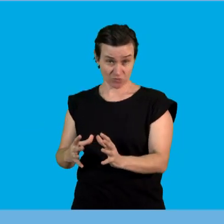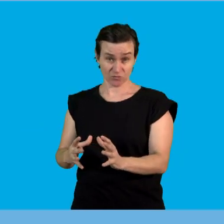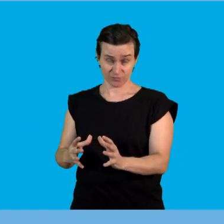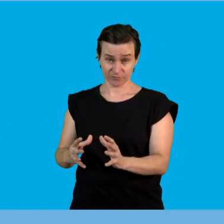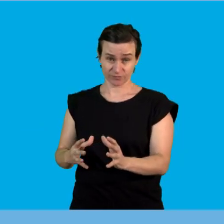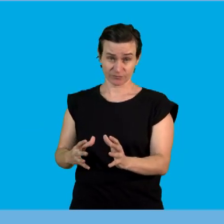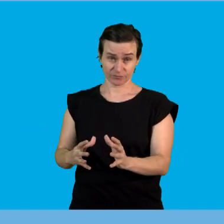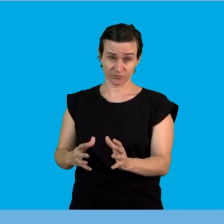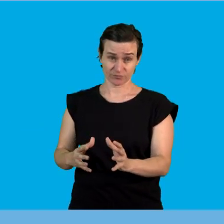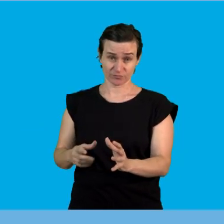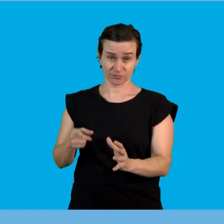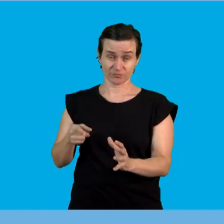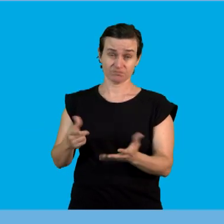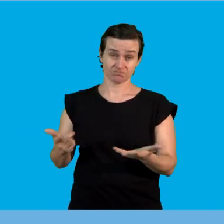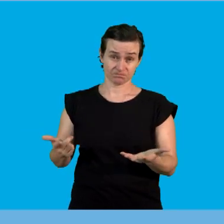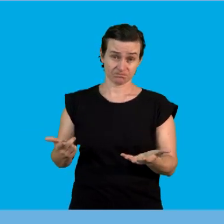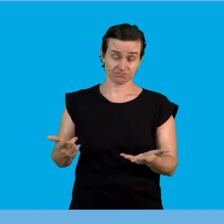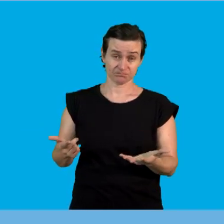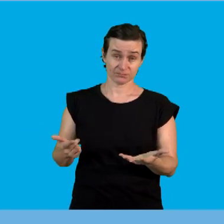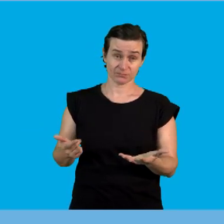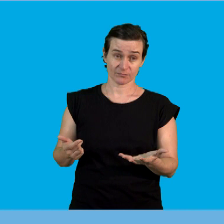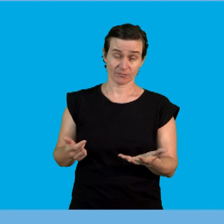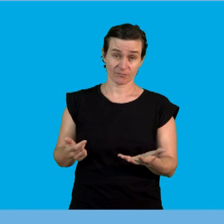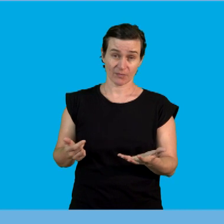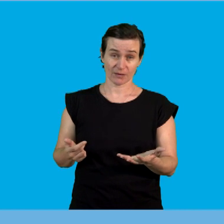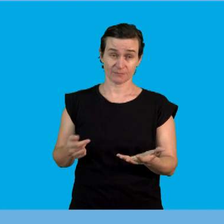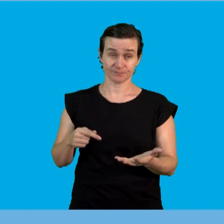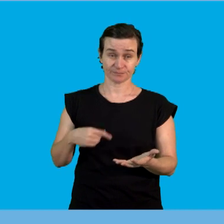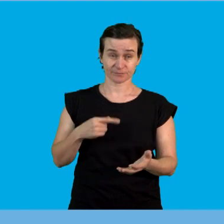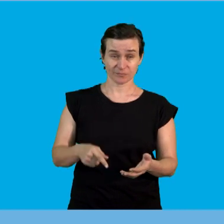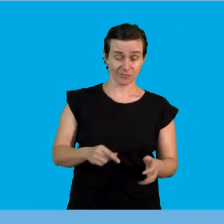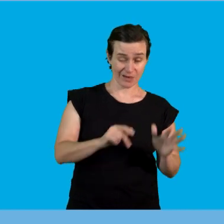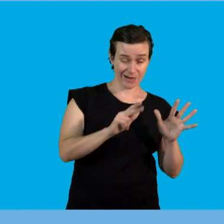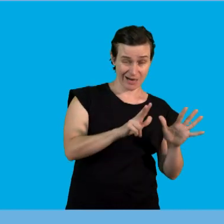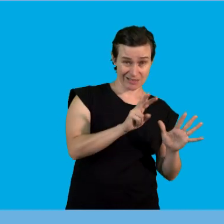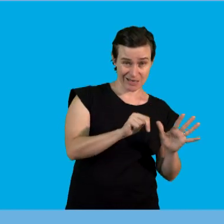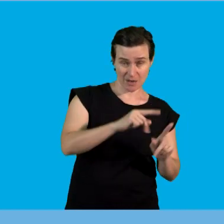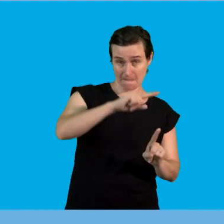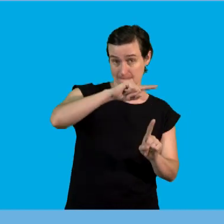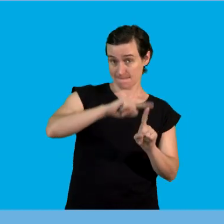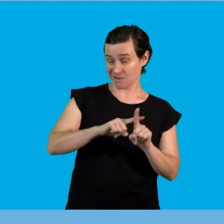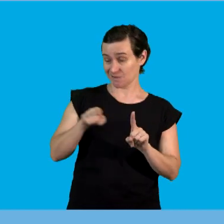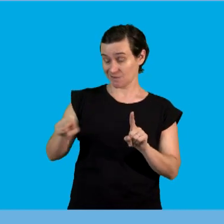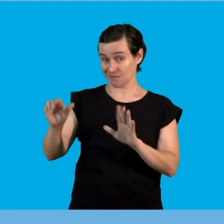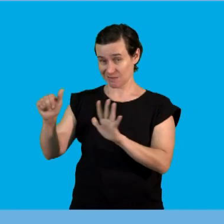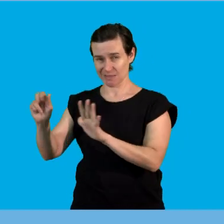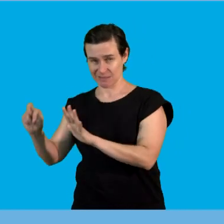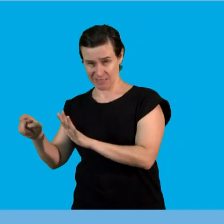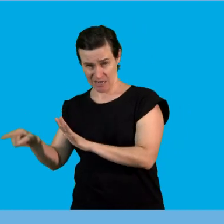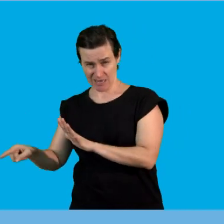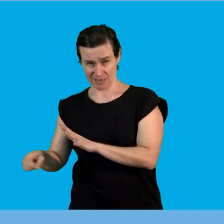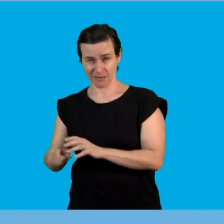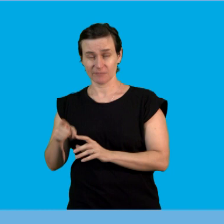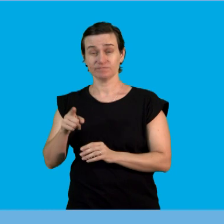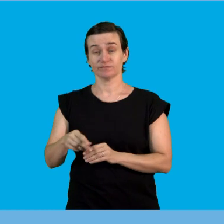this object that is not moving. When we now add these two forces, remember direction, we said